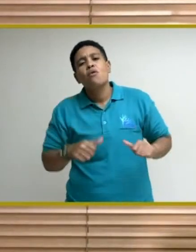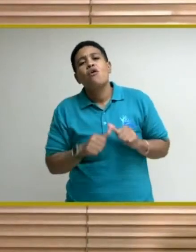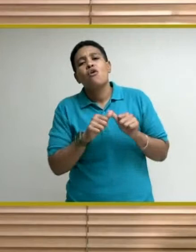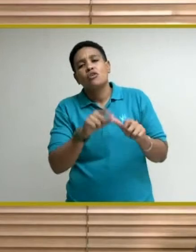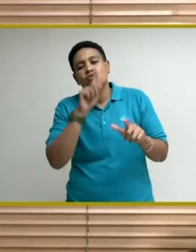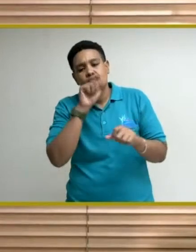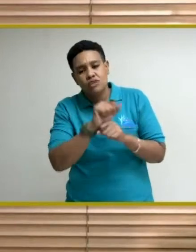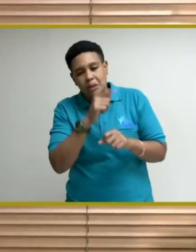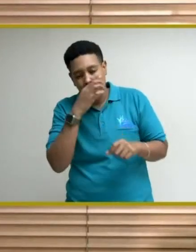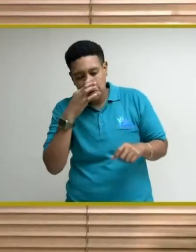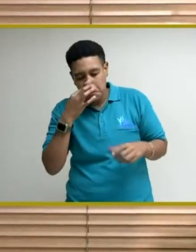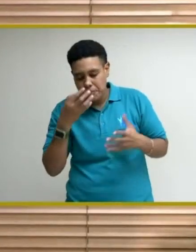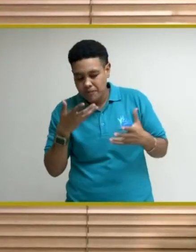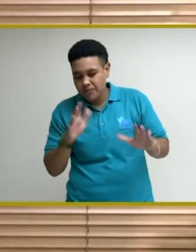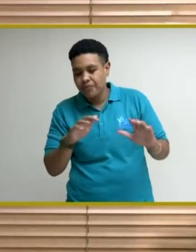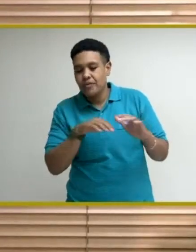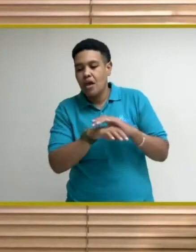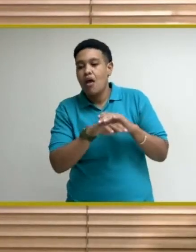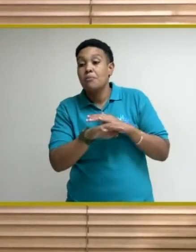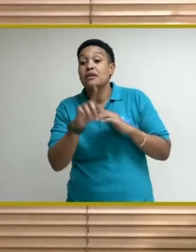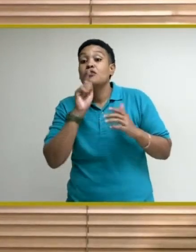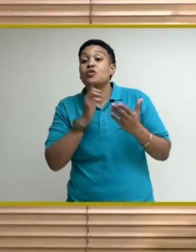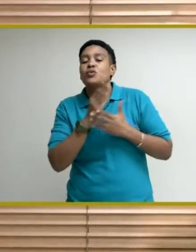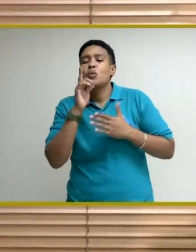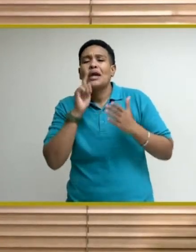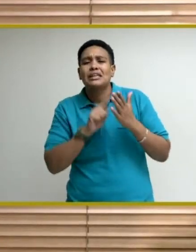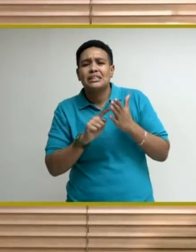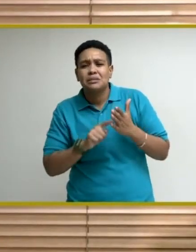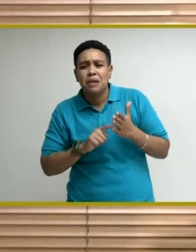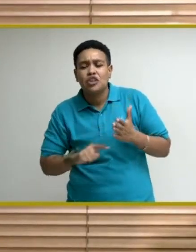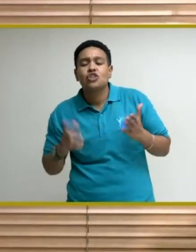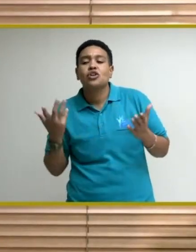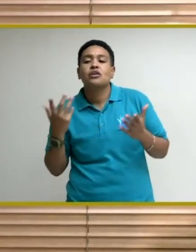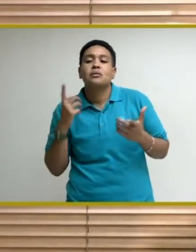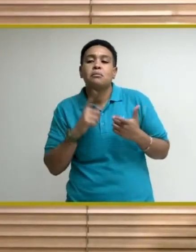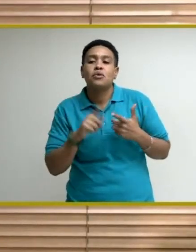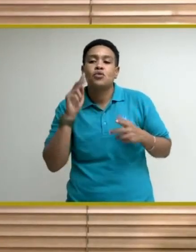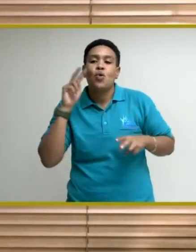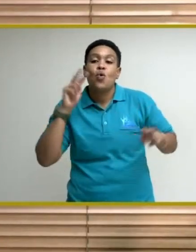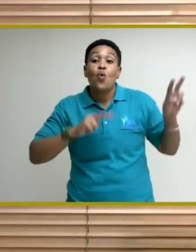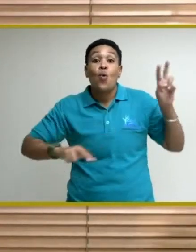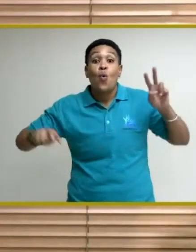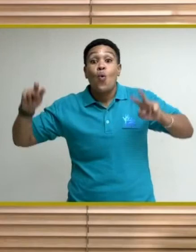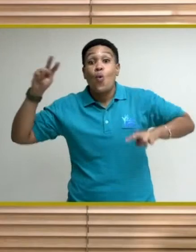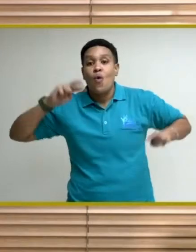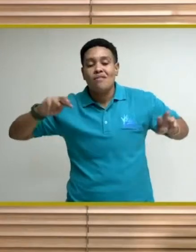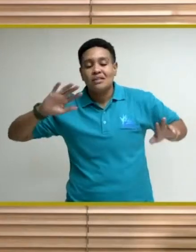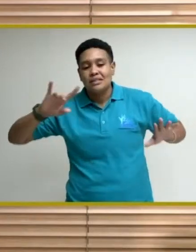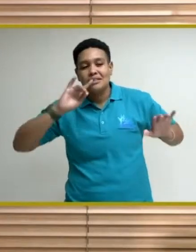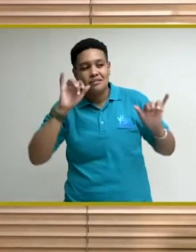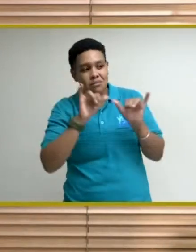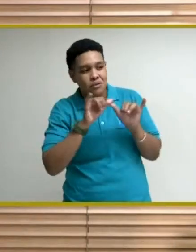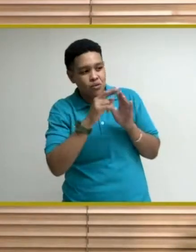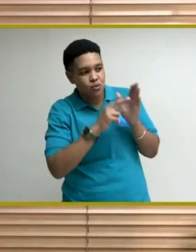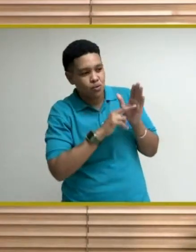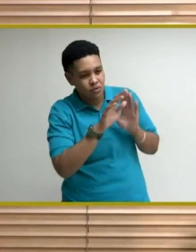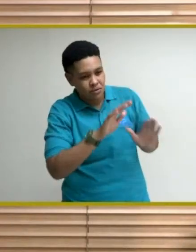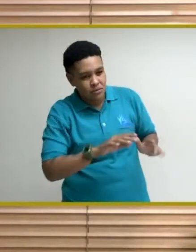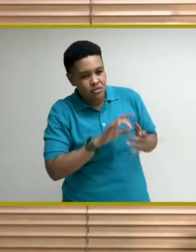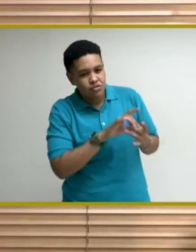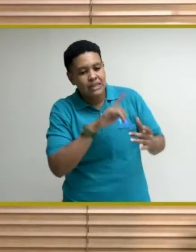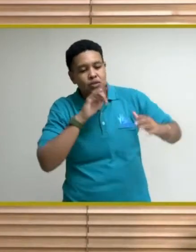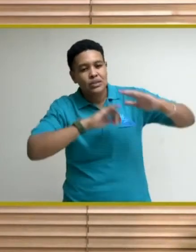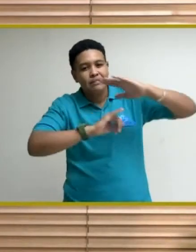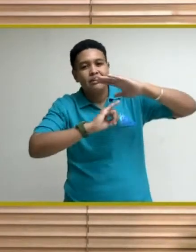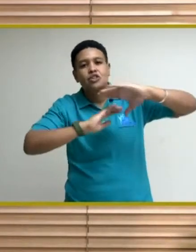accommodate through the inspection and oversight of the measures around